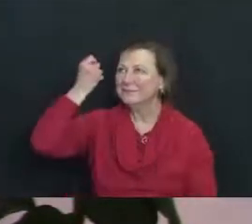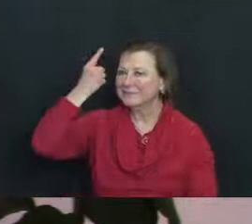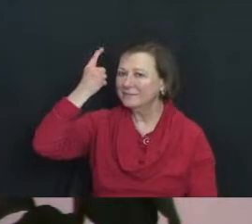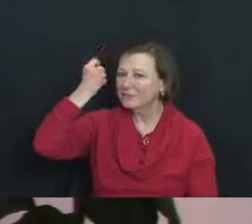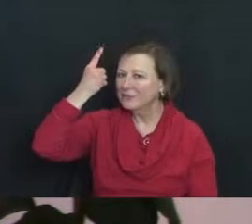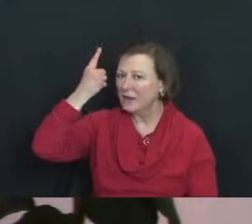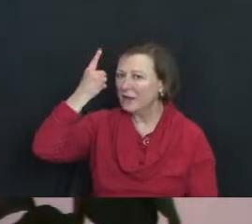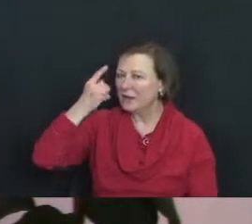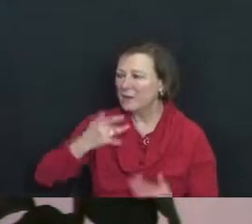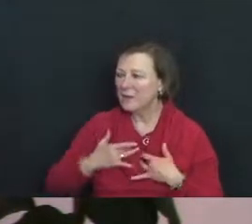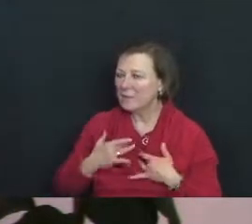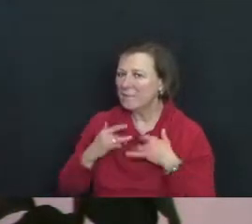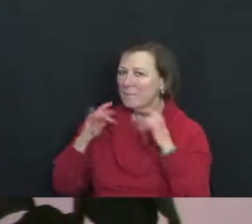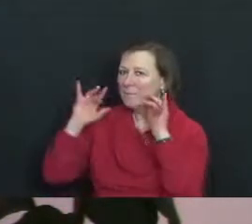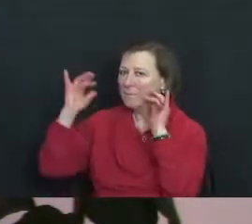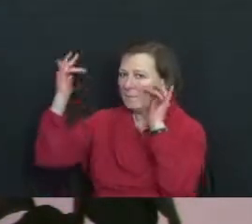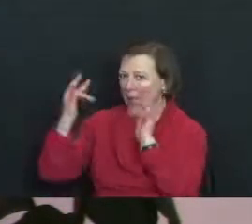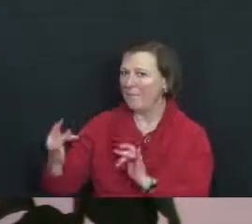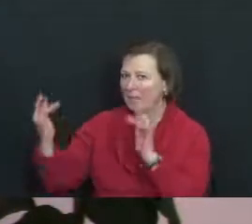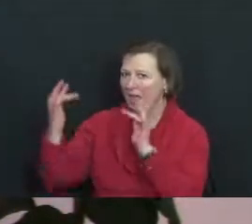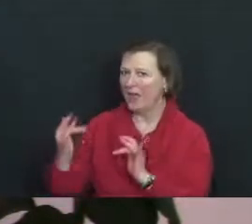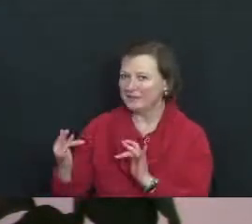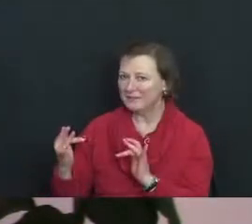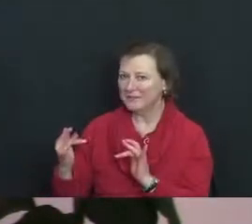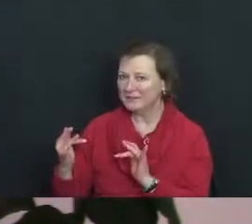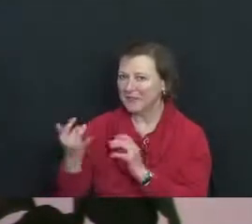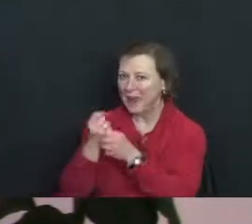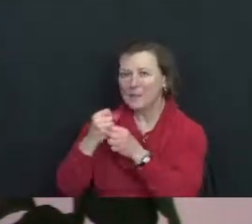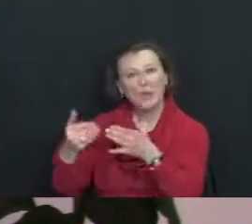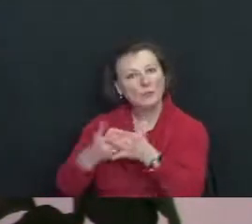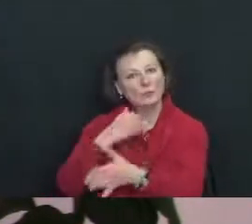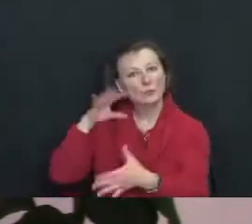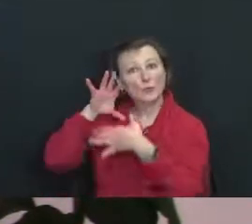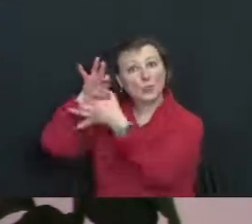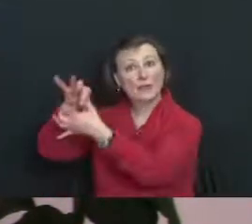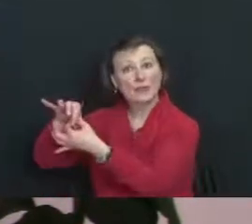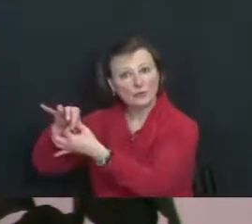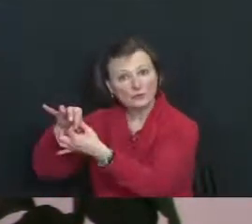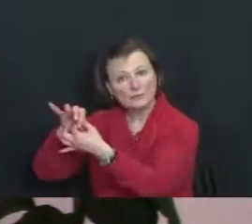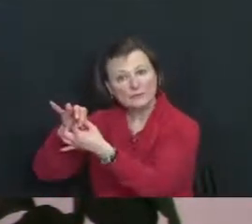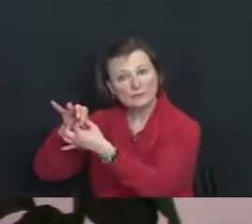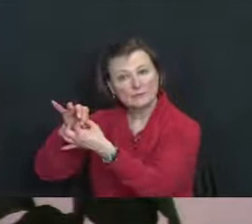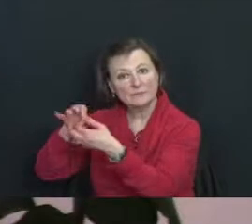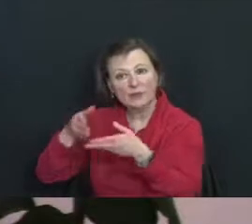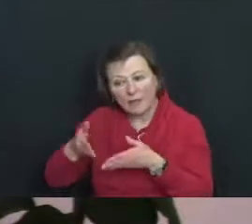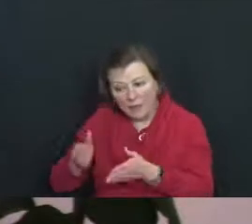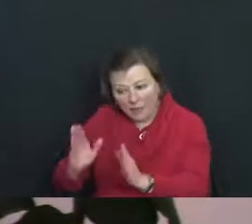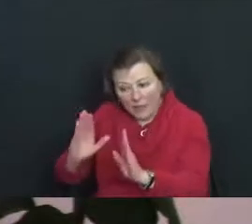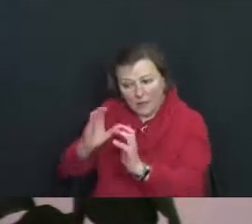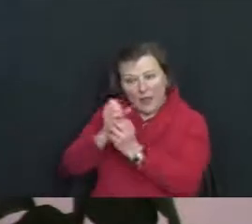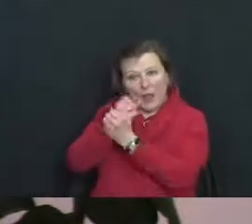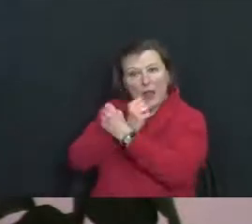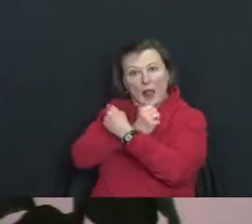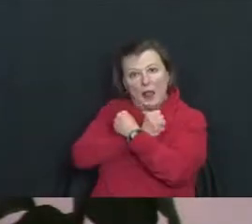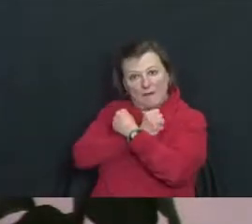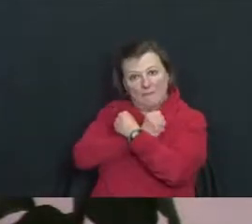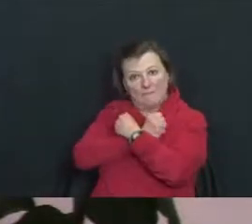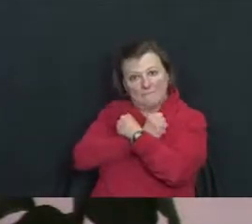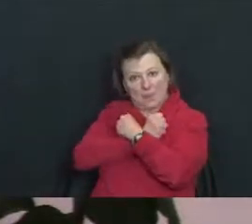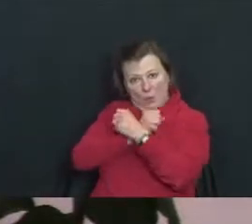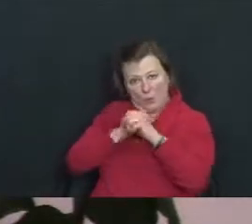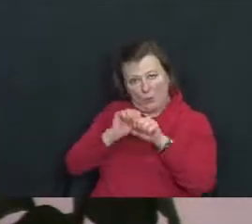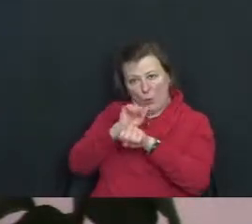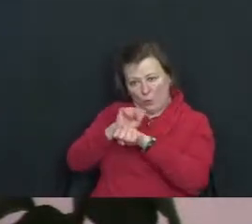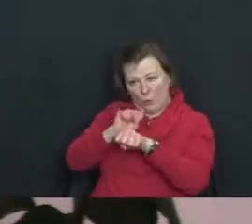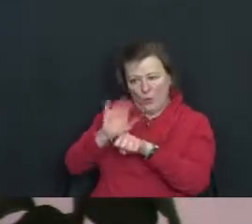to empathize, to make new connections, to let love work its mysterious